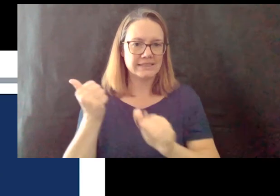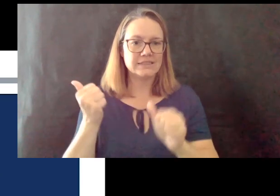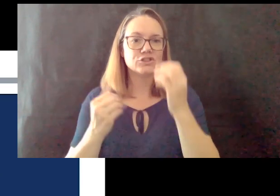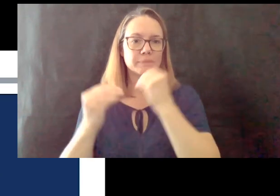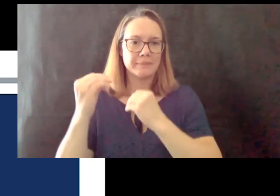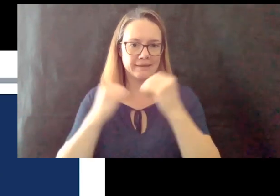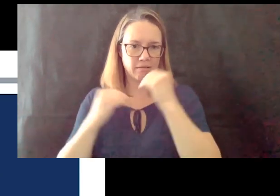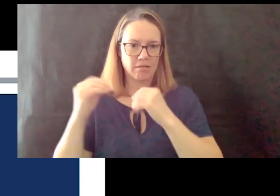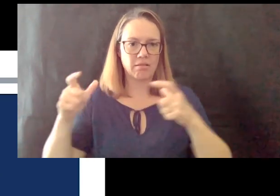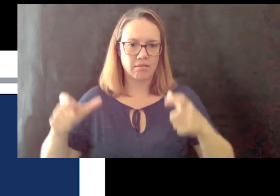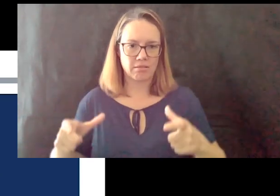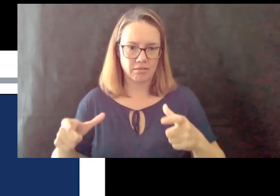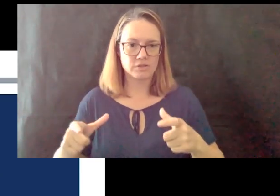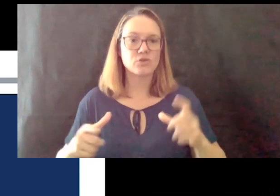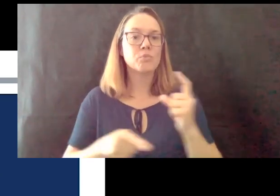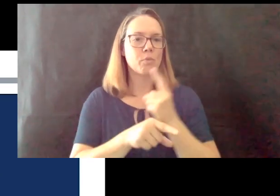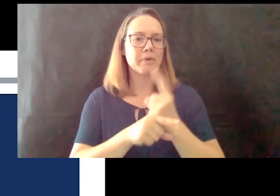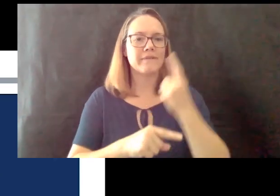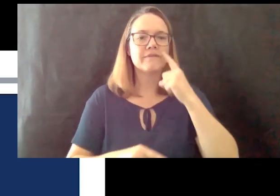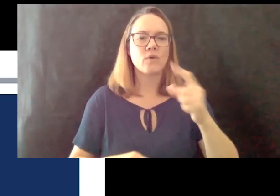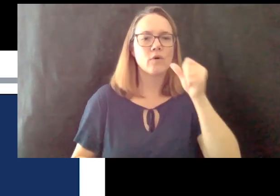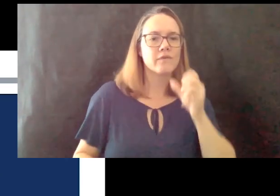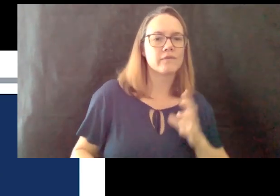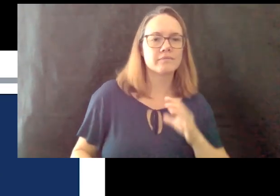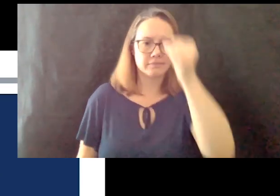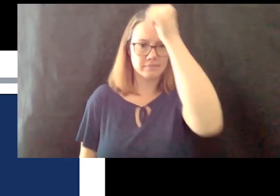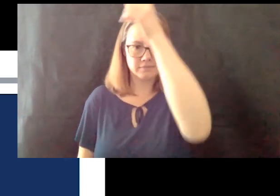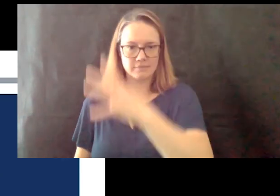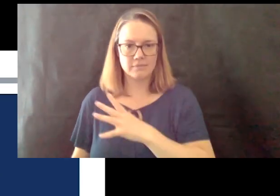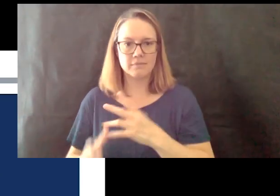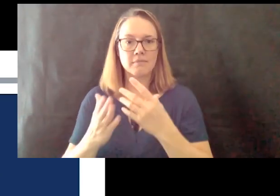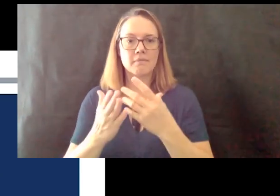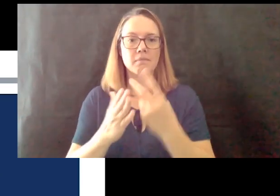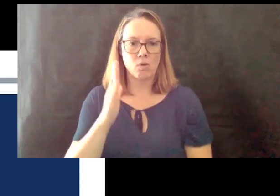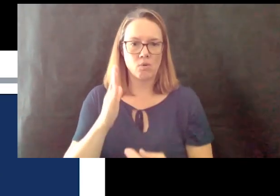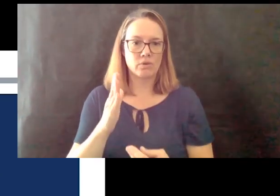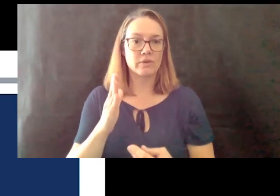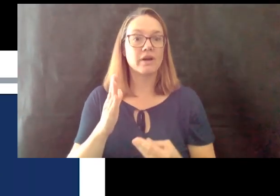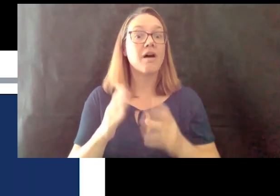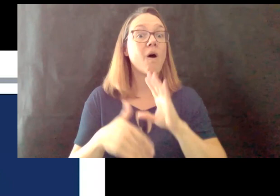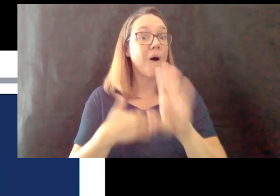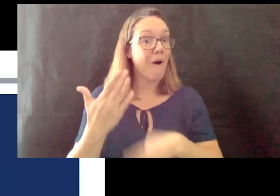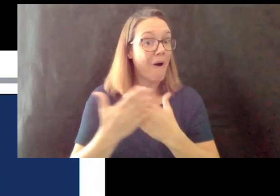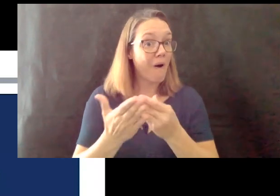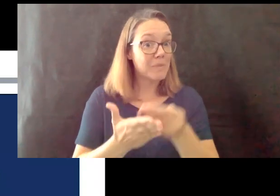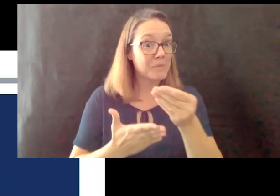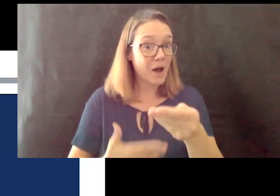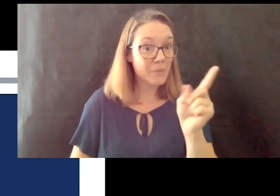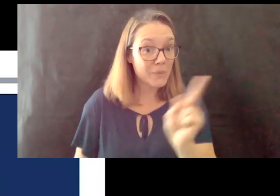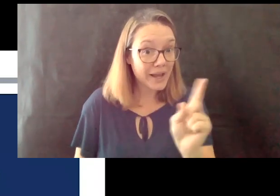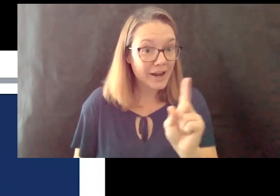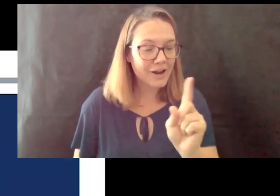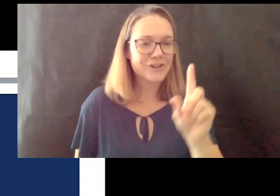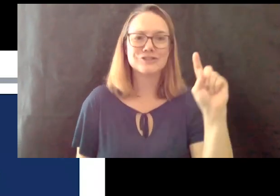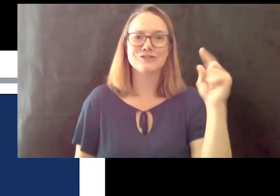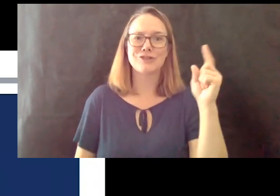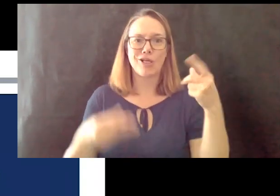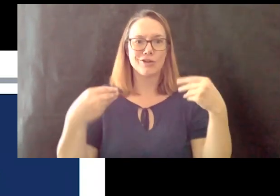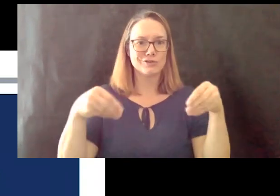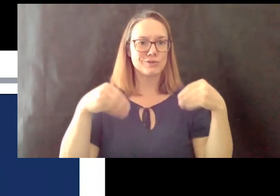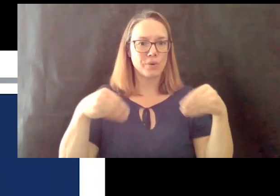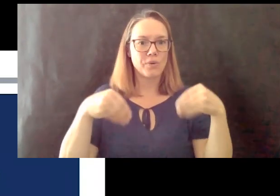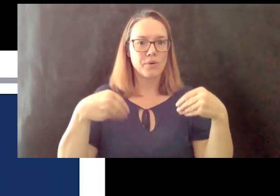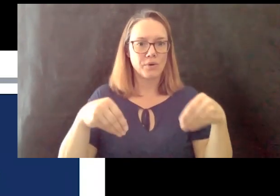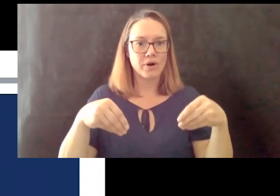grams of carbohydrates per meal, so it's appropriate for both male and females. All items were bought at the dollar store.